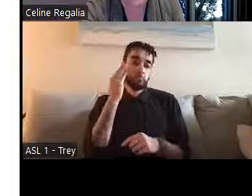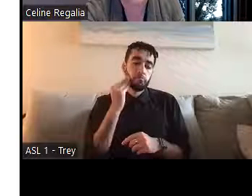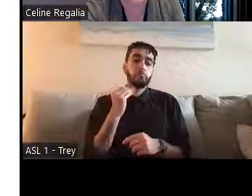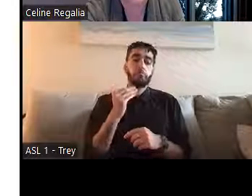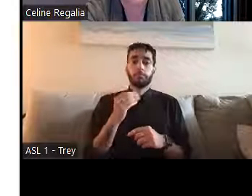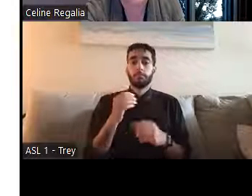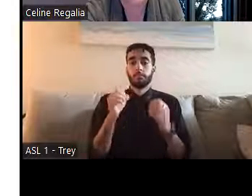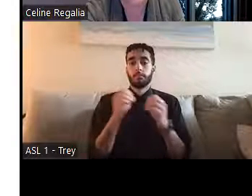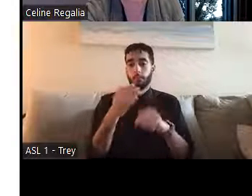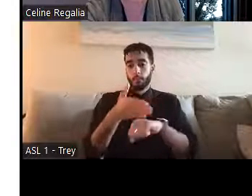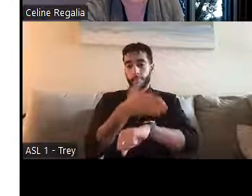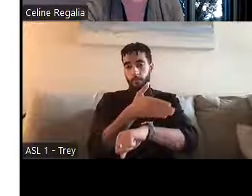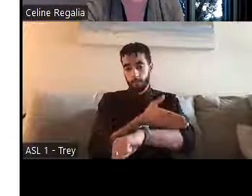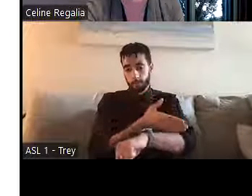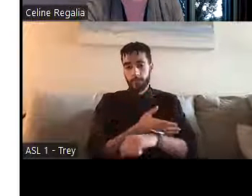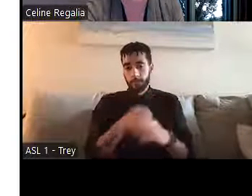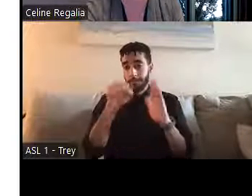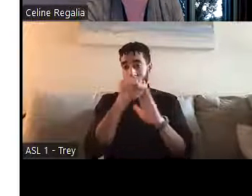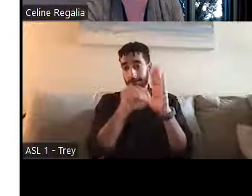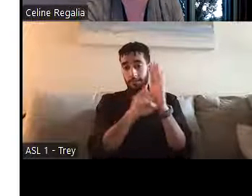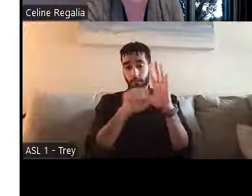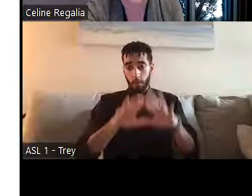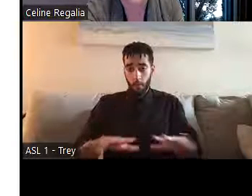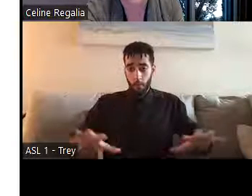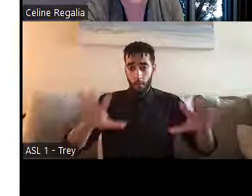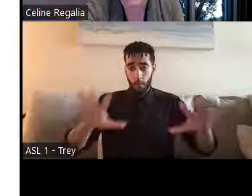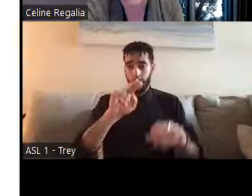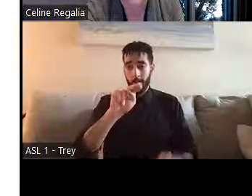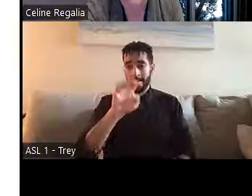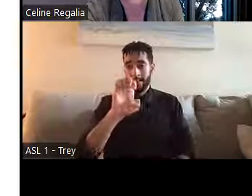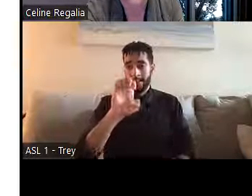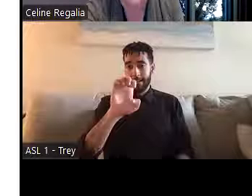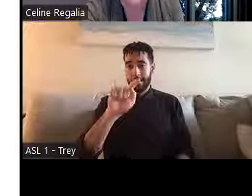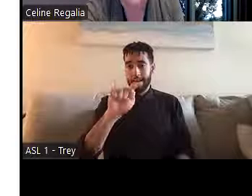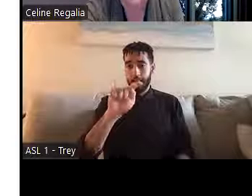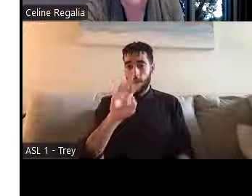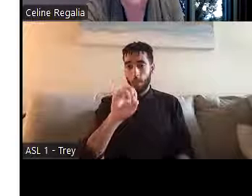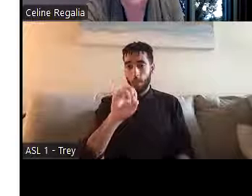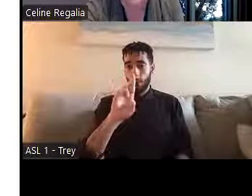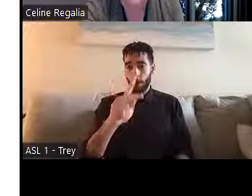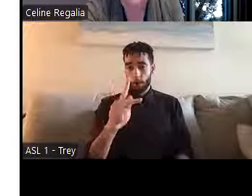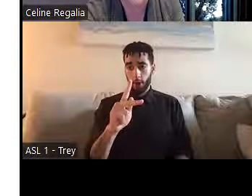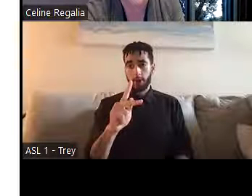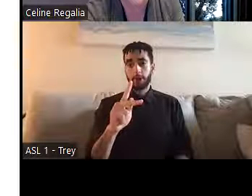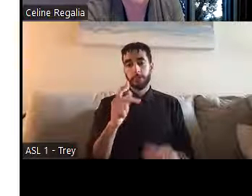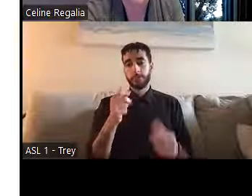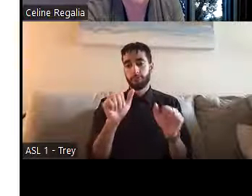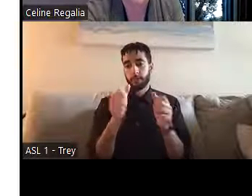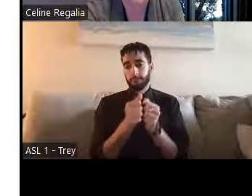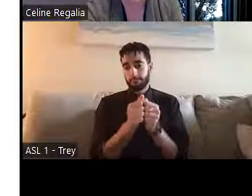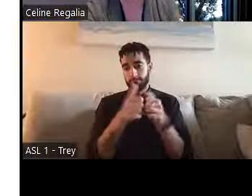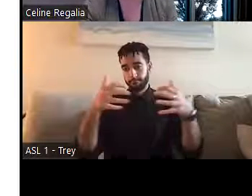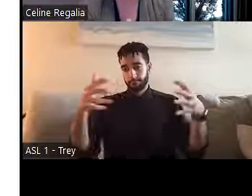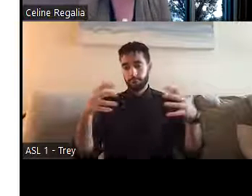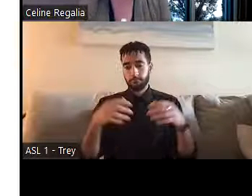create a statewide network. Currently, there's over, I think, 270 adult day healthcare programs in California and